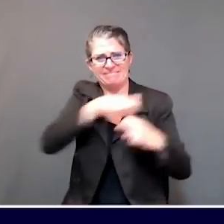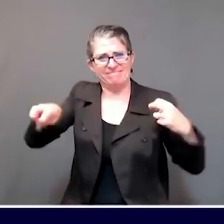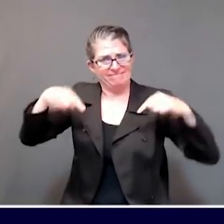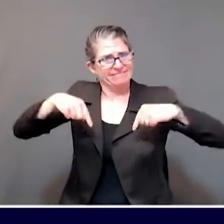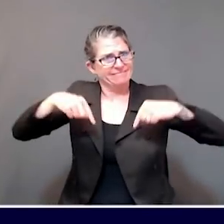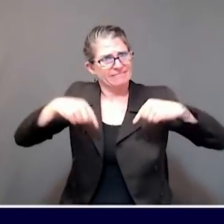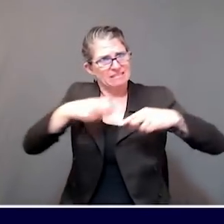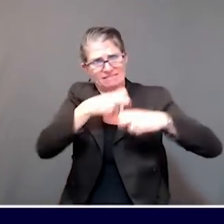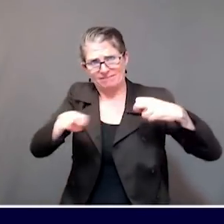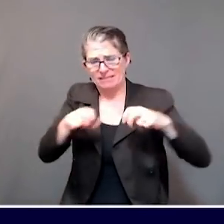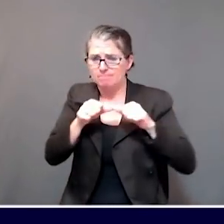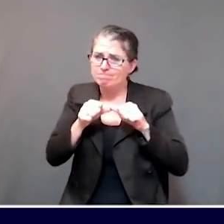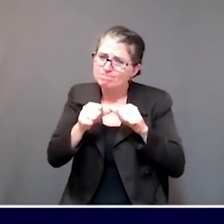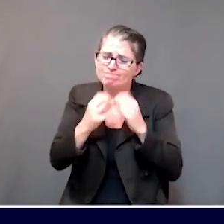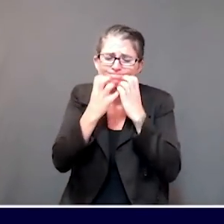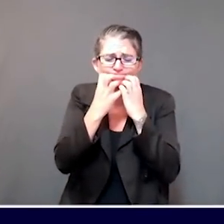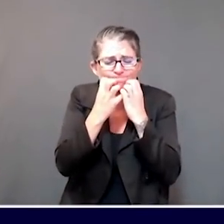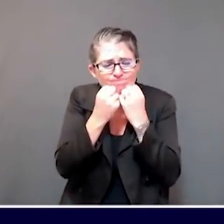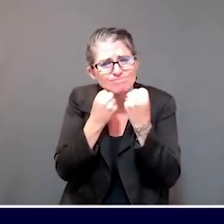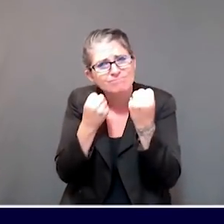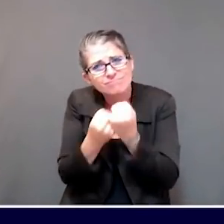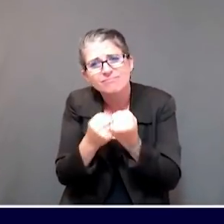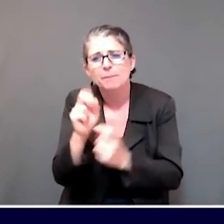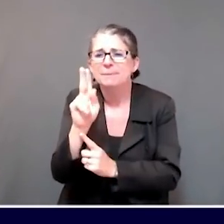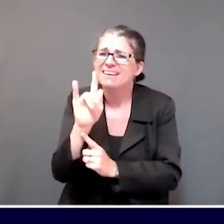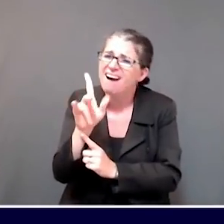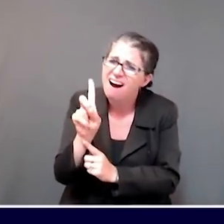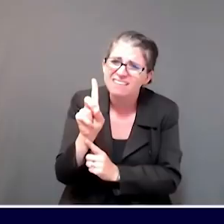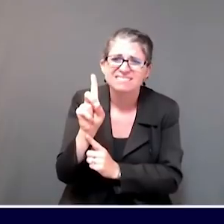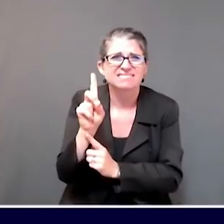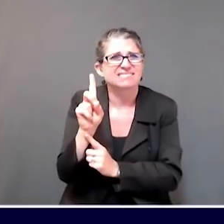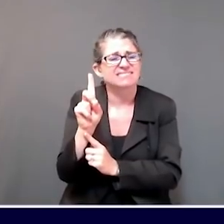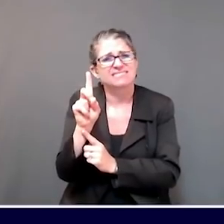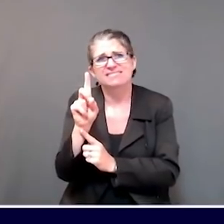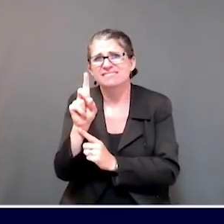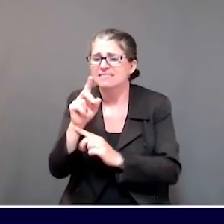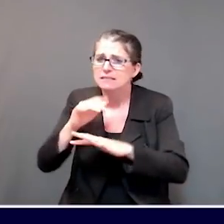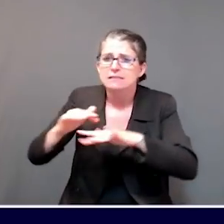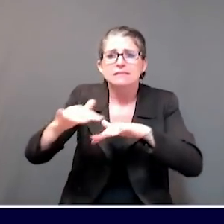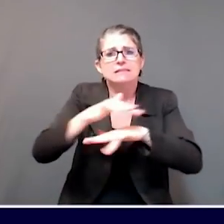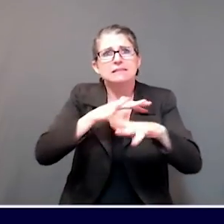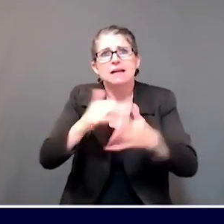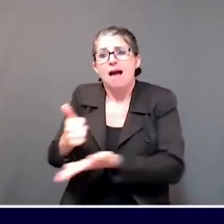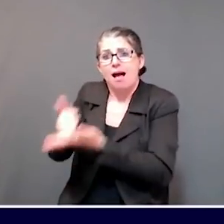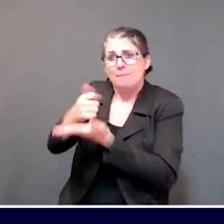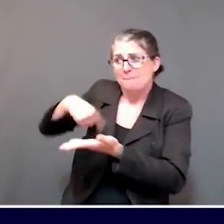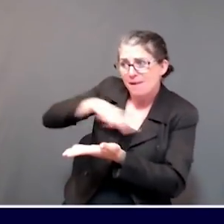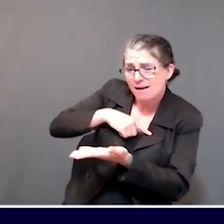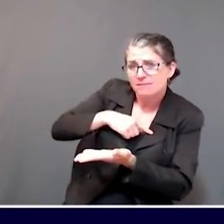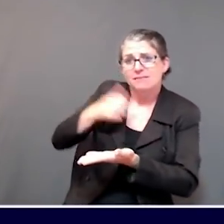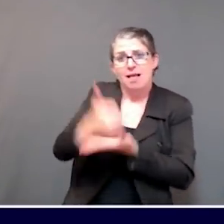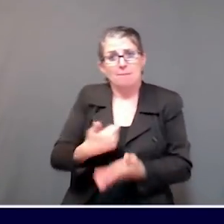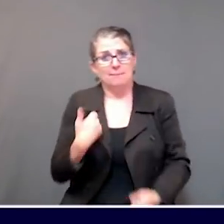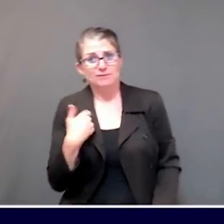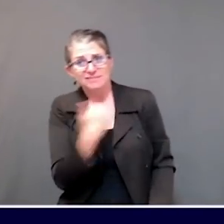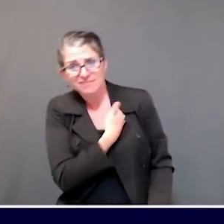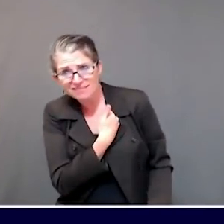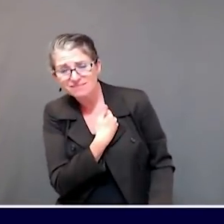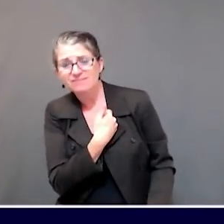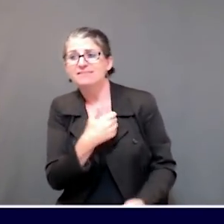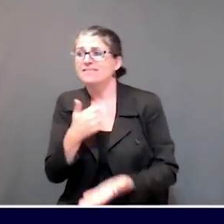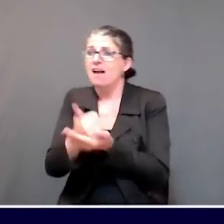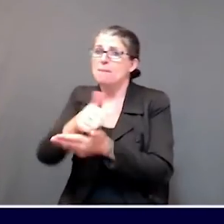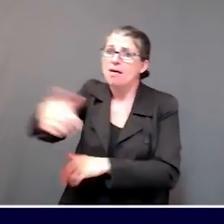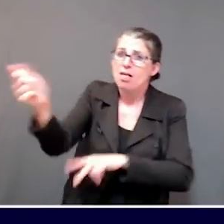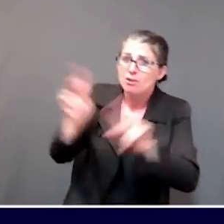our businesses, our visitors, and ourselves. Thank you. Commissioner Lambrew, do you have any